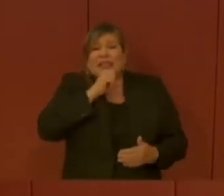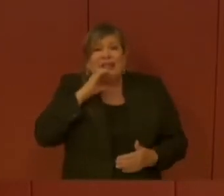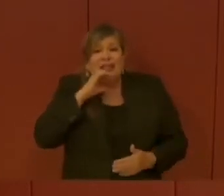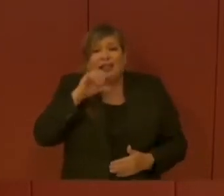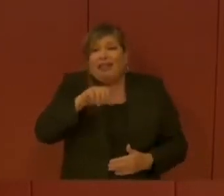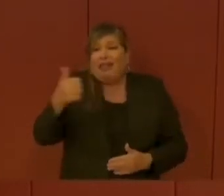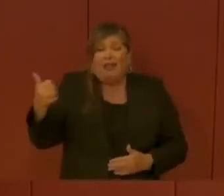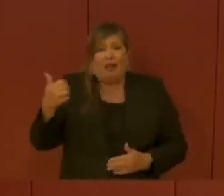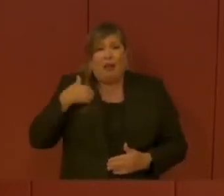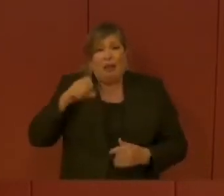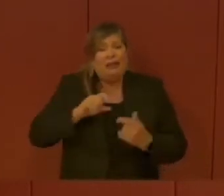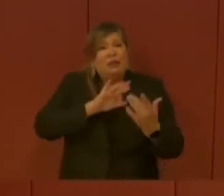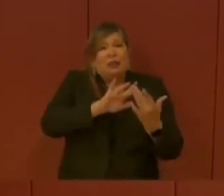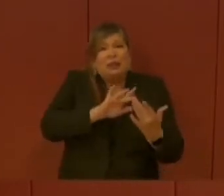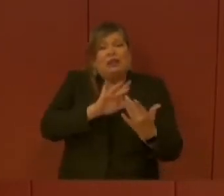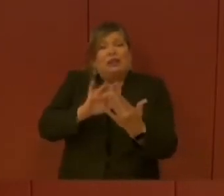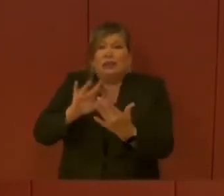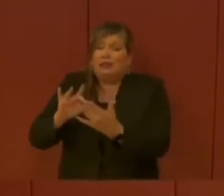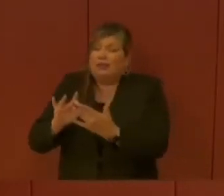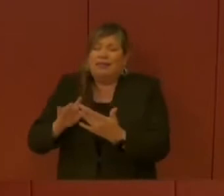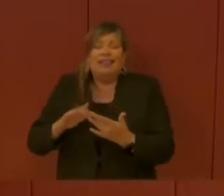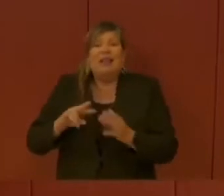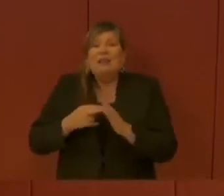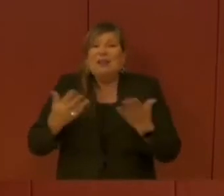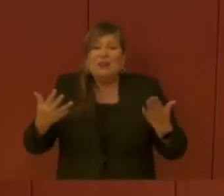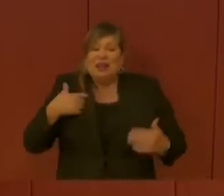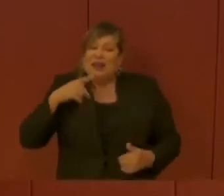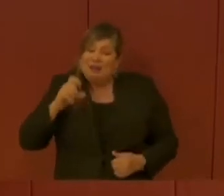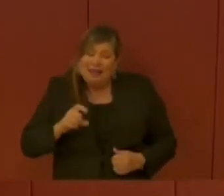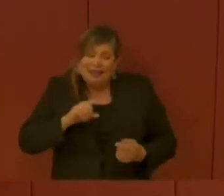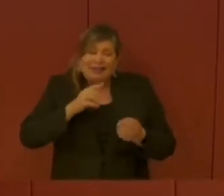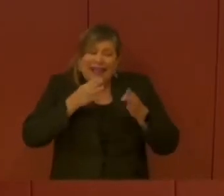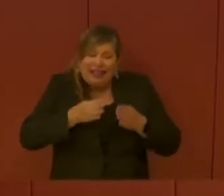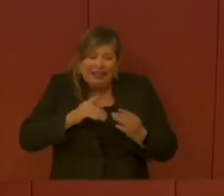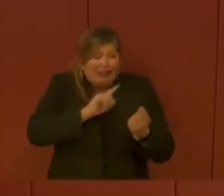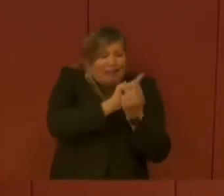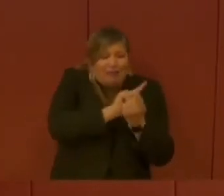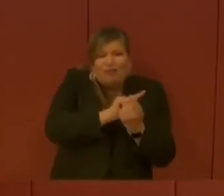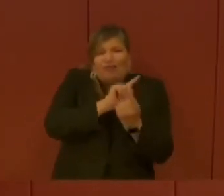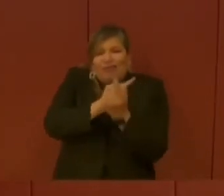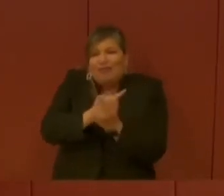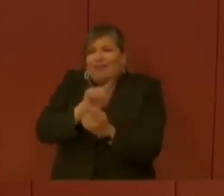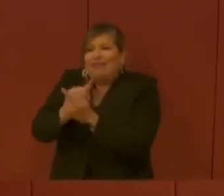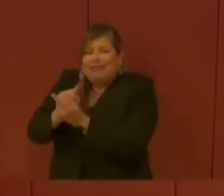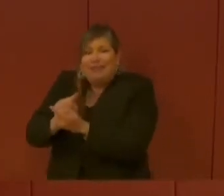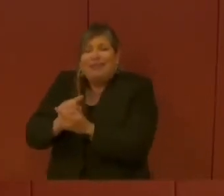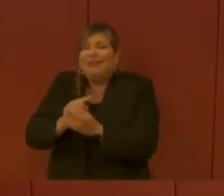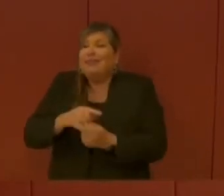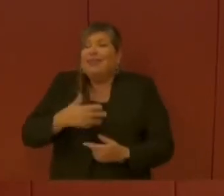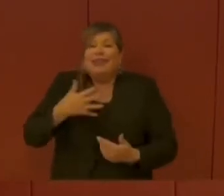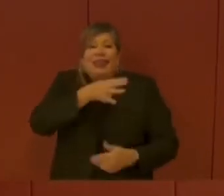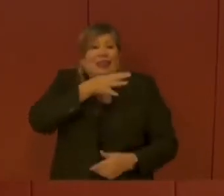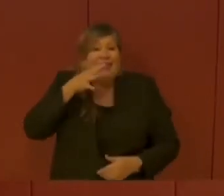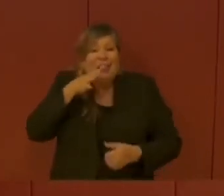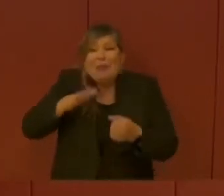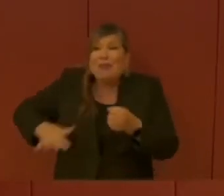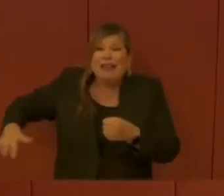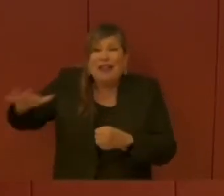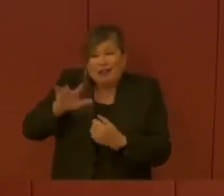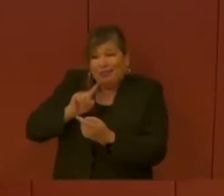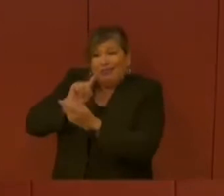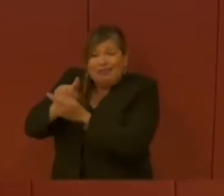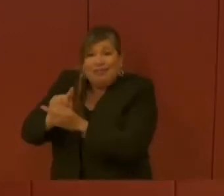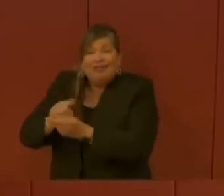to reach out to. So this is a door-knocking campaign. Not just a campaign to go out in fields large and small up across the state or to